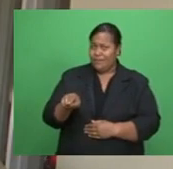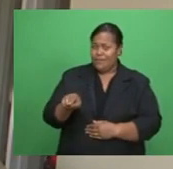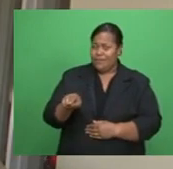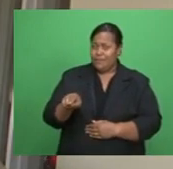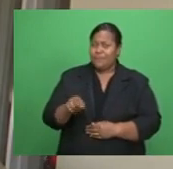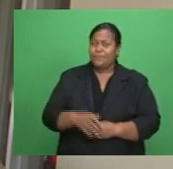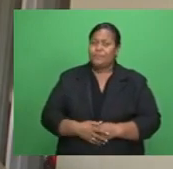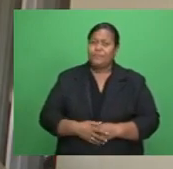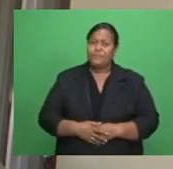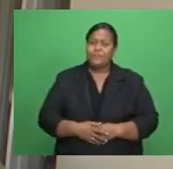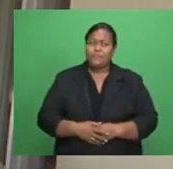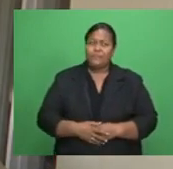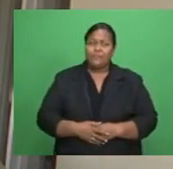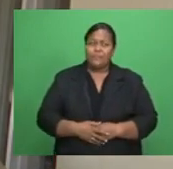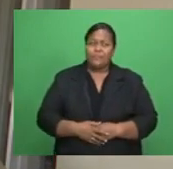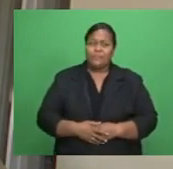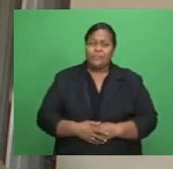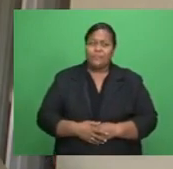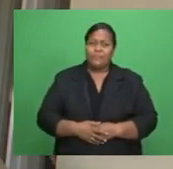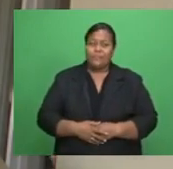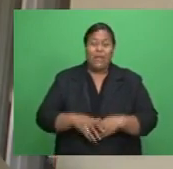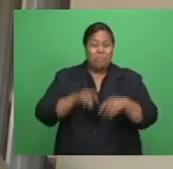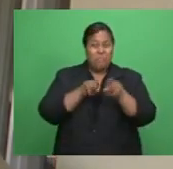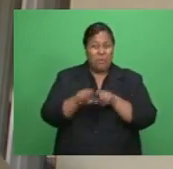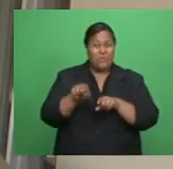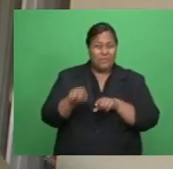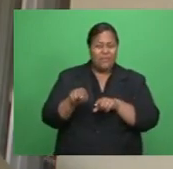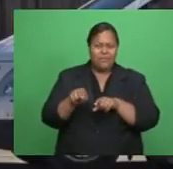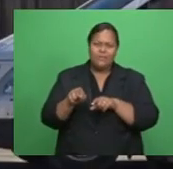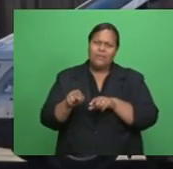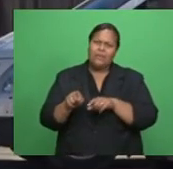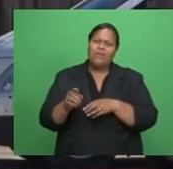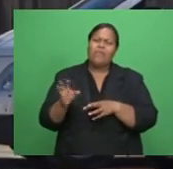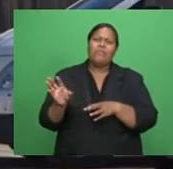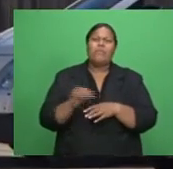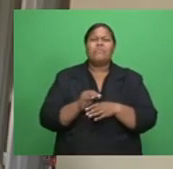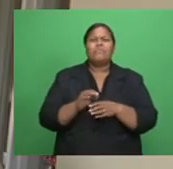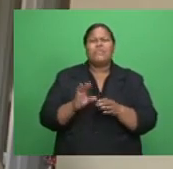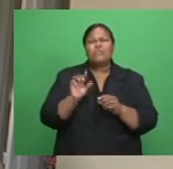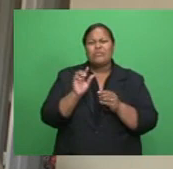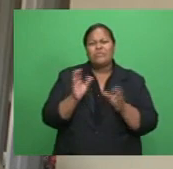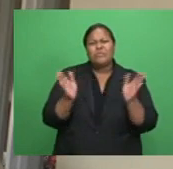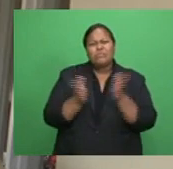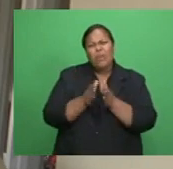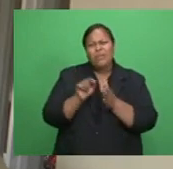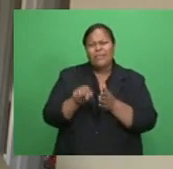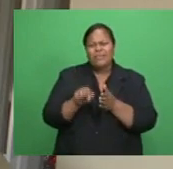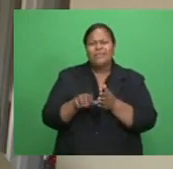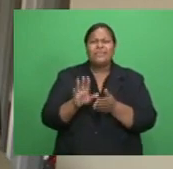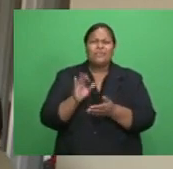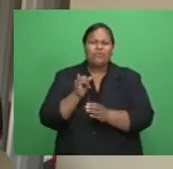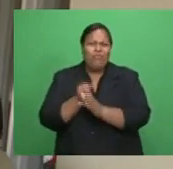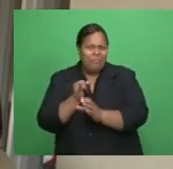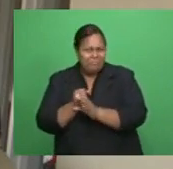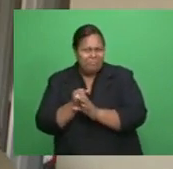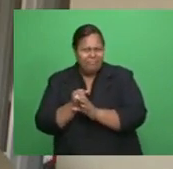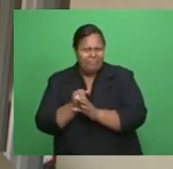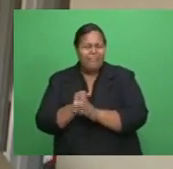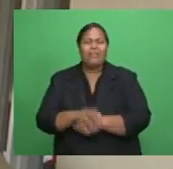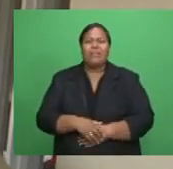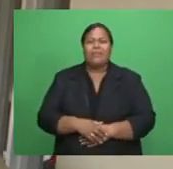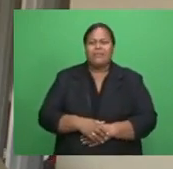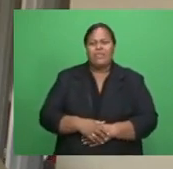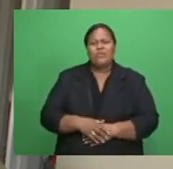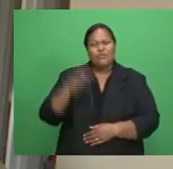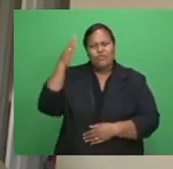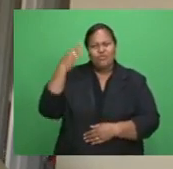prisoners today. Most of them are coming in with minor offences, so they have short term to be